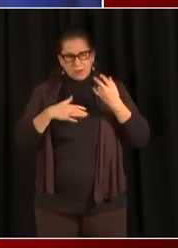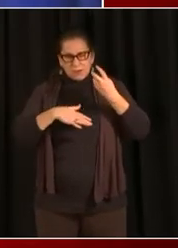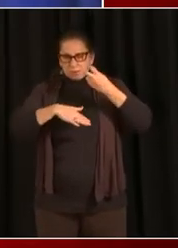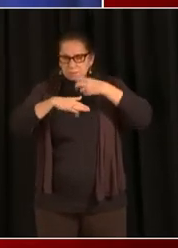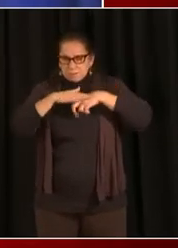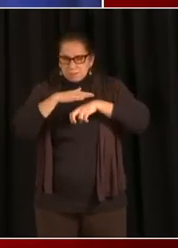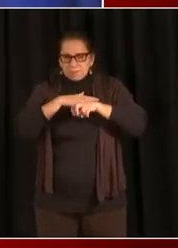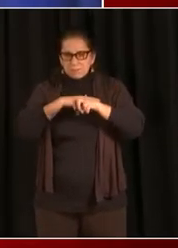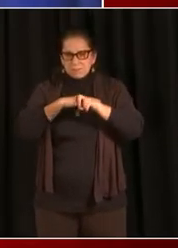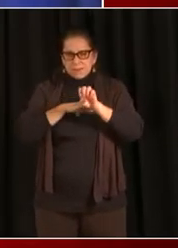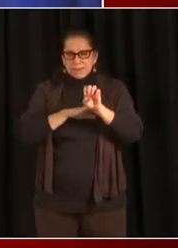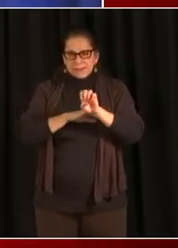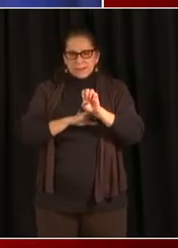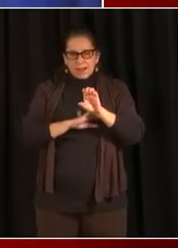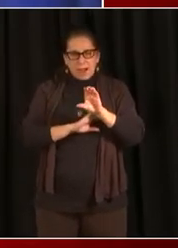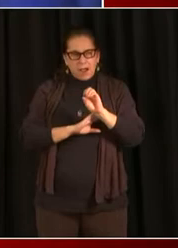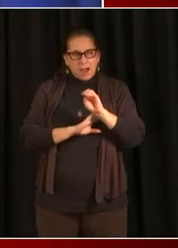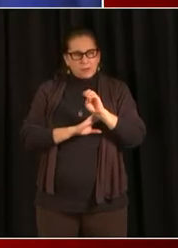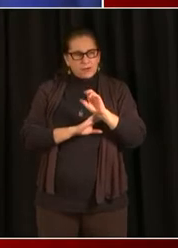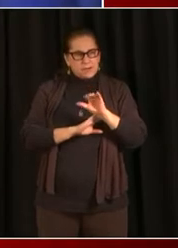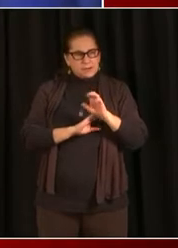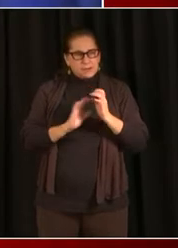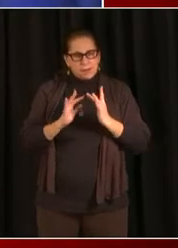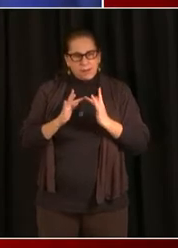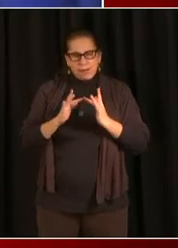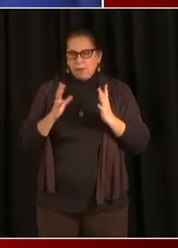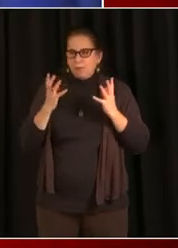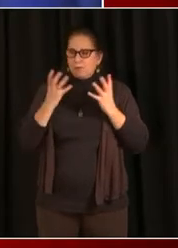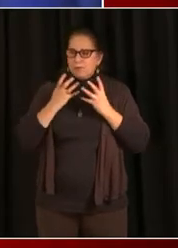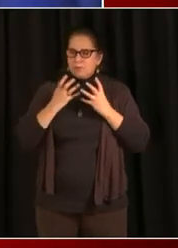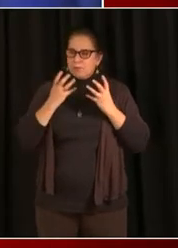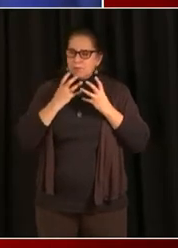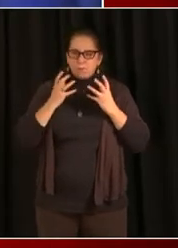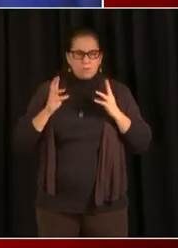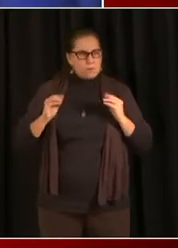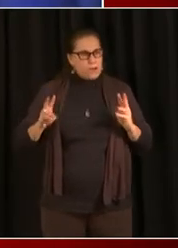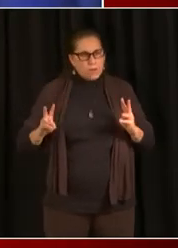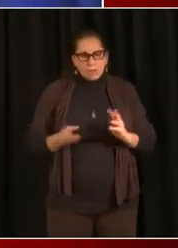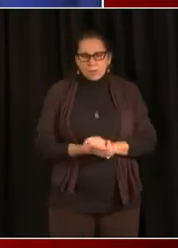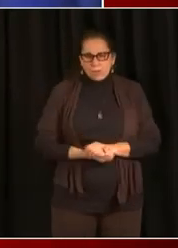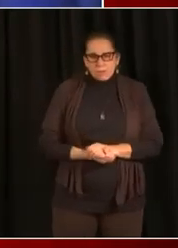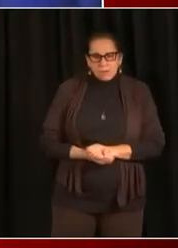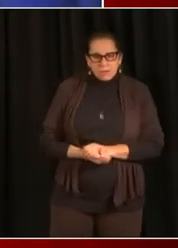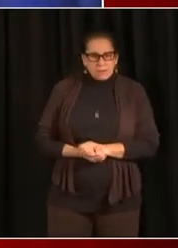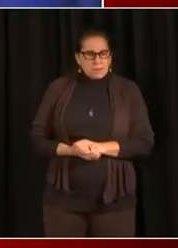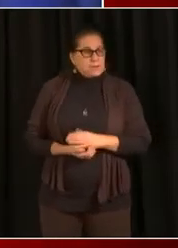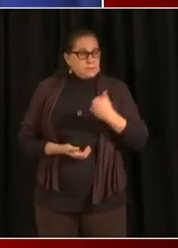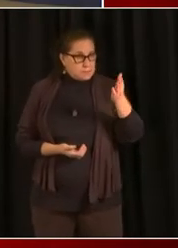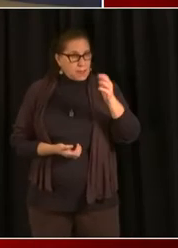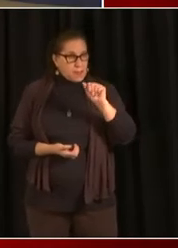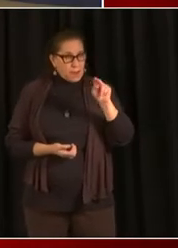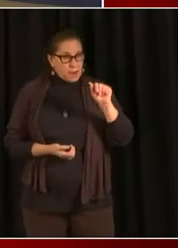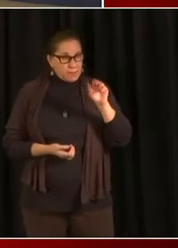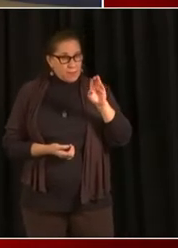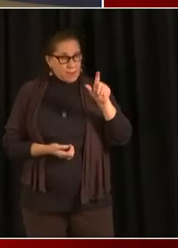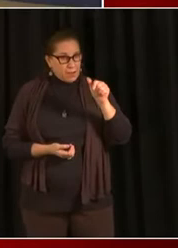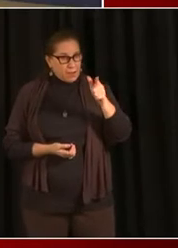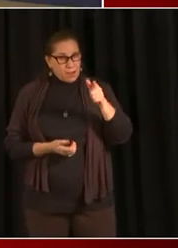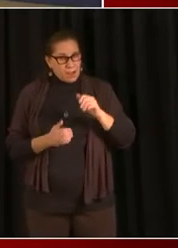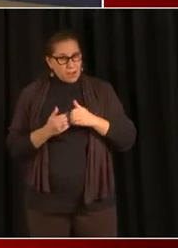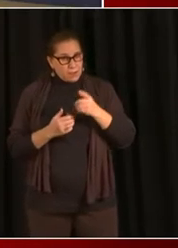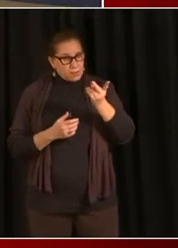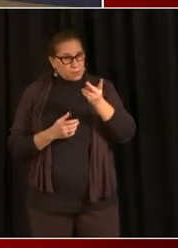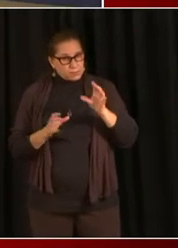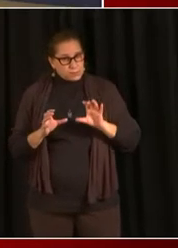not still be operating. Great. And for Anabella and Dario, how did